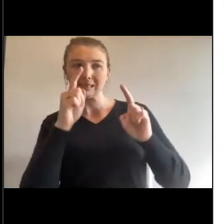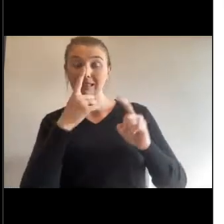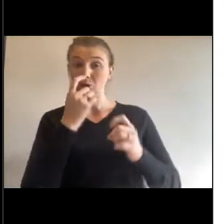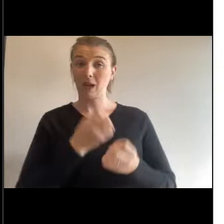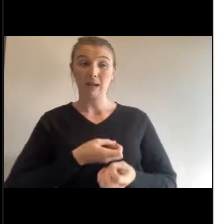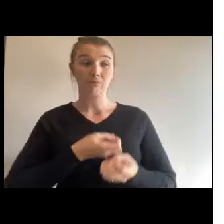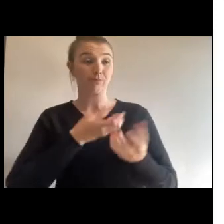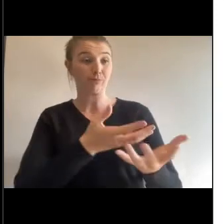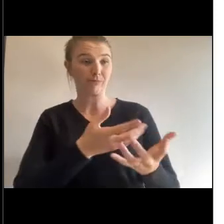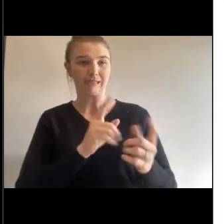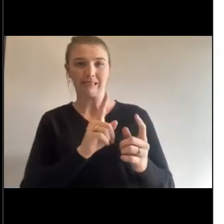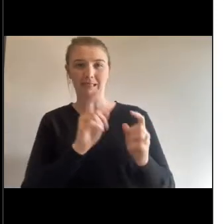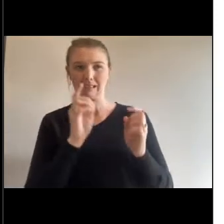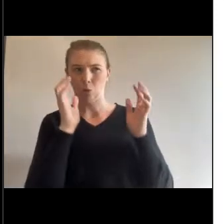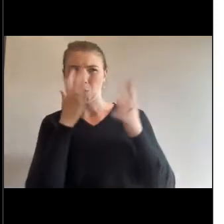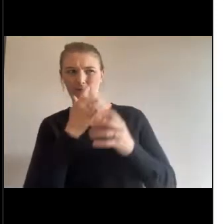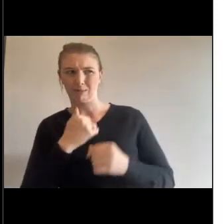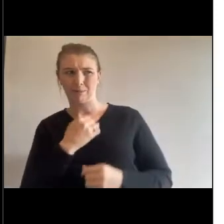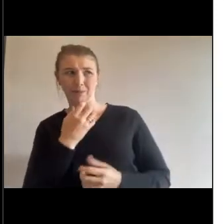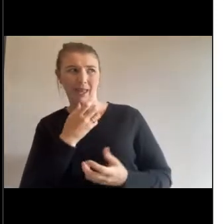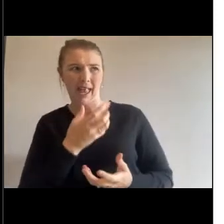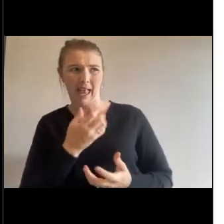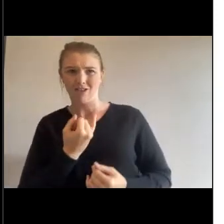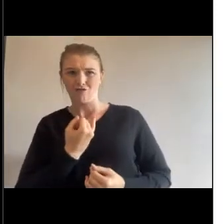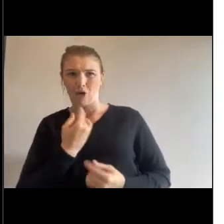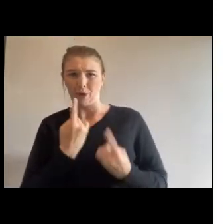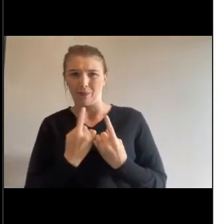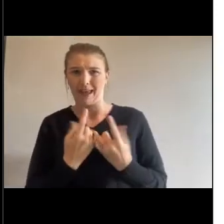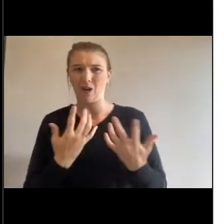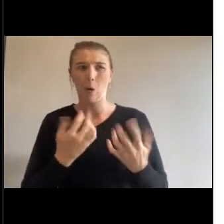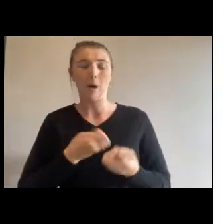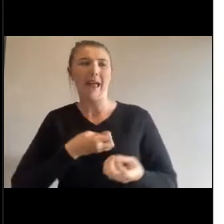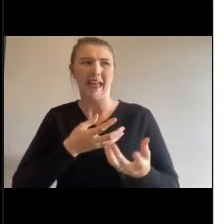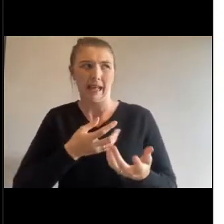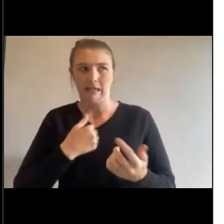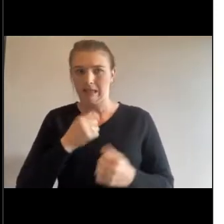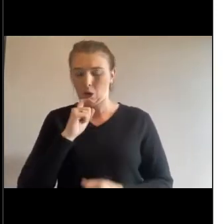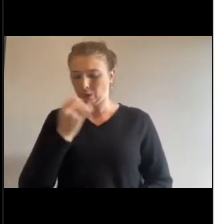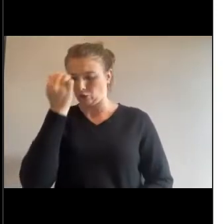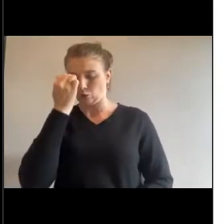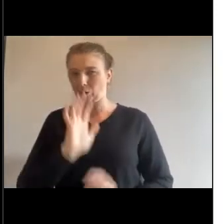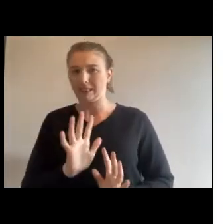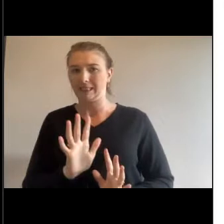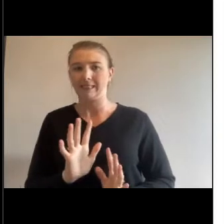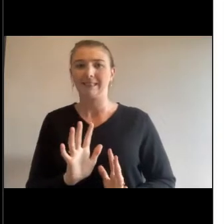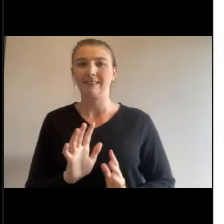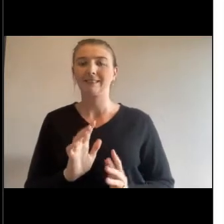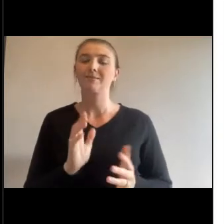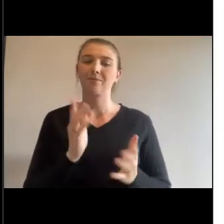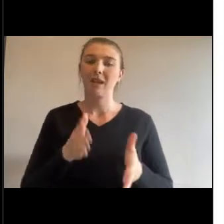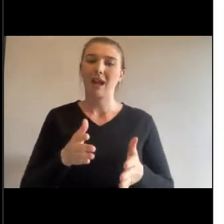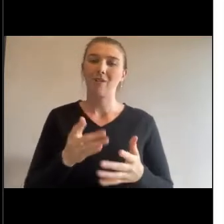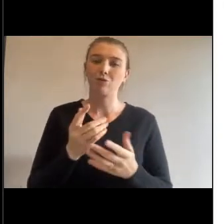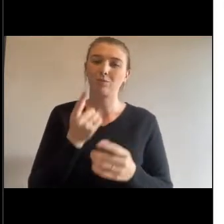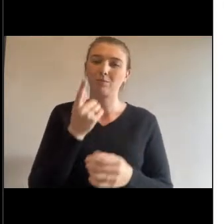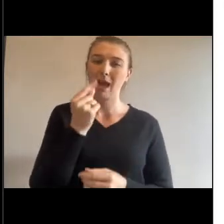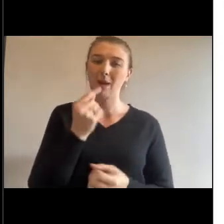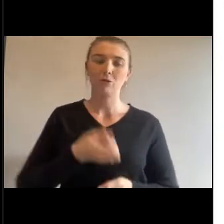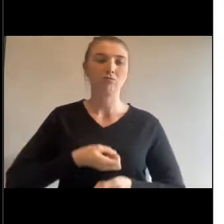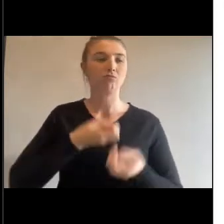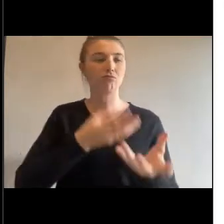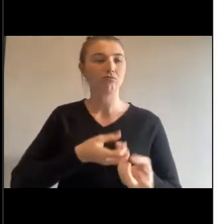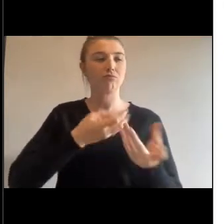worrying about, am I saying the wrong thing, or do I sound a bit stupid when I say this? It's being able to make a contribution and feel